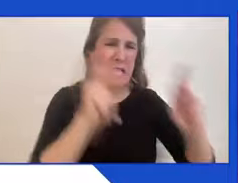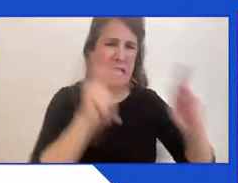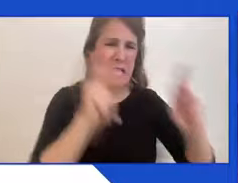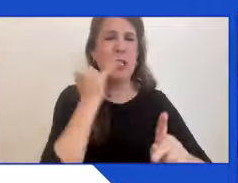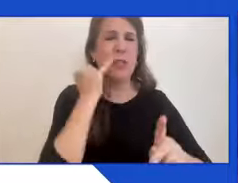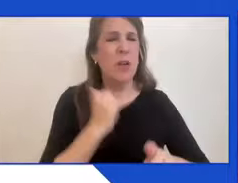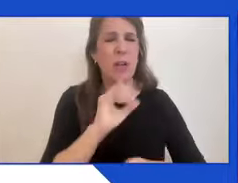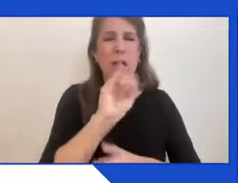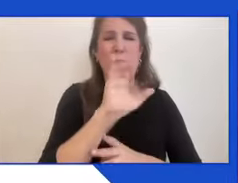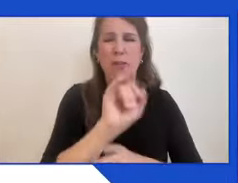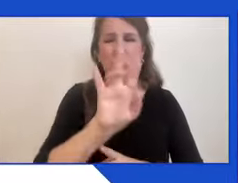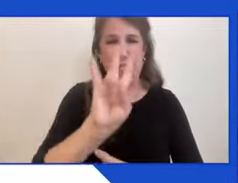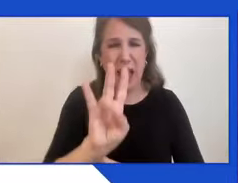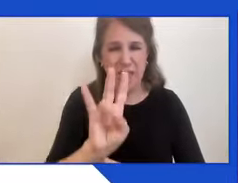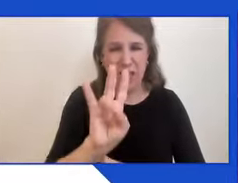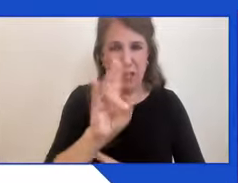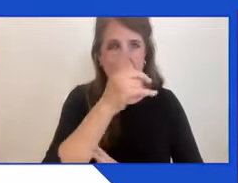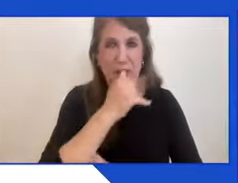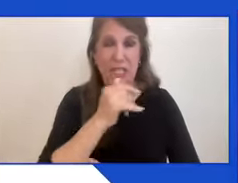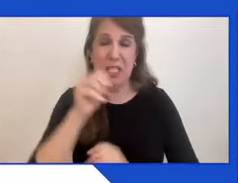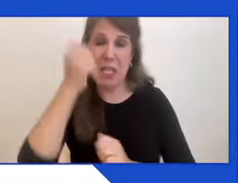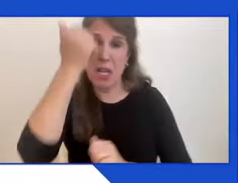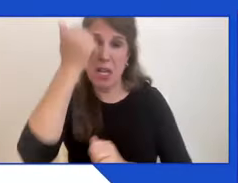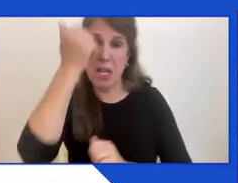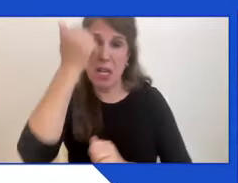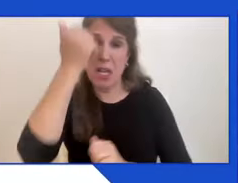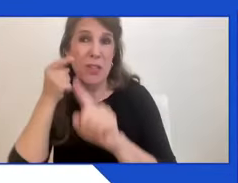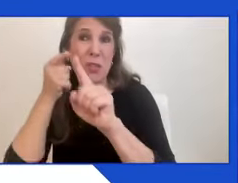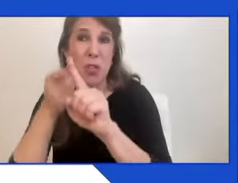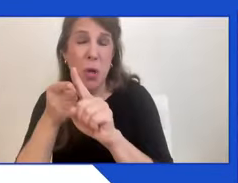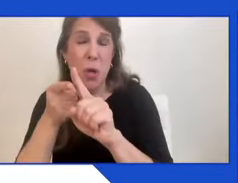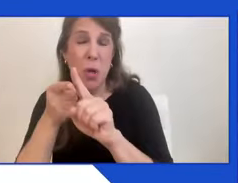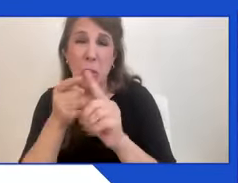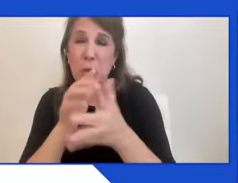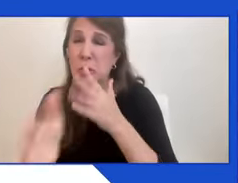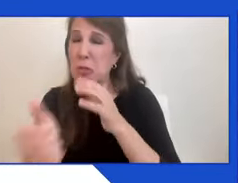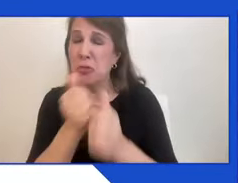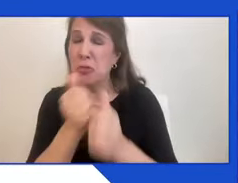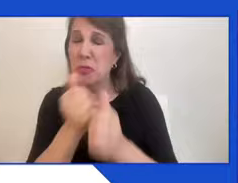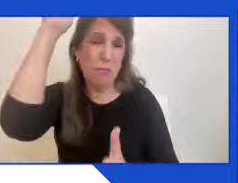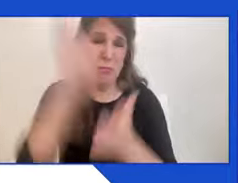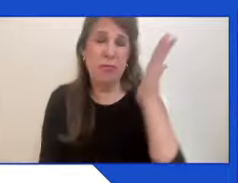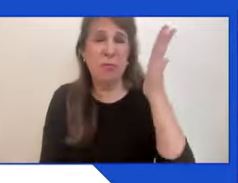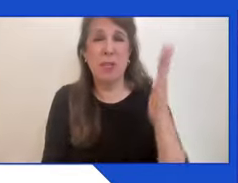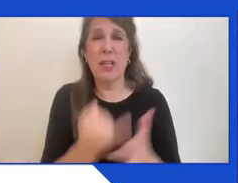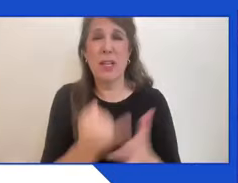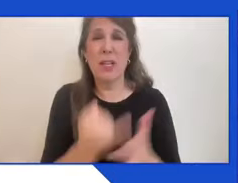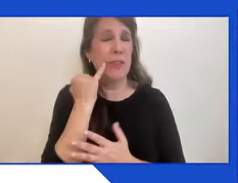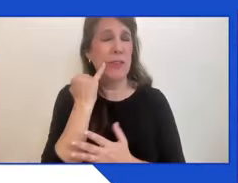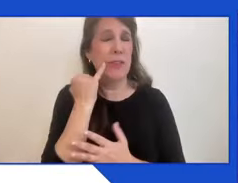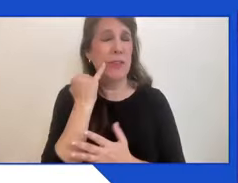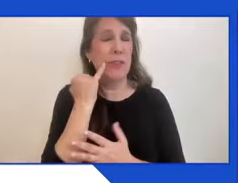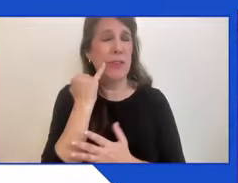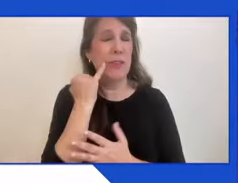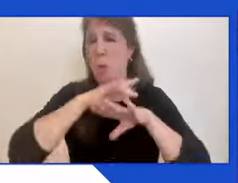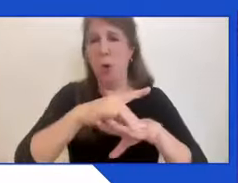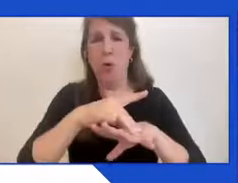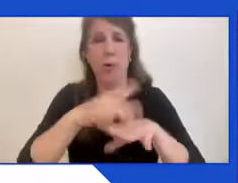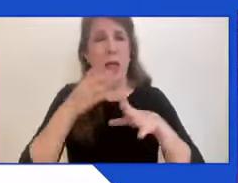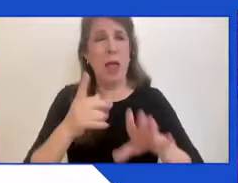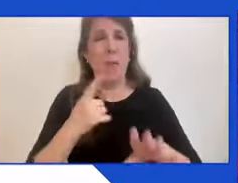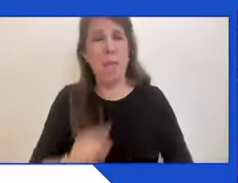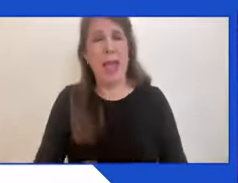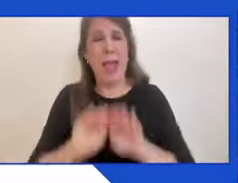because Hamas wants to wipe Israel off the face of the earth. So let me be clear. We